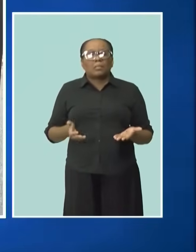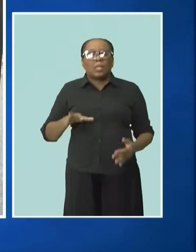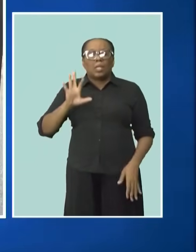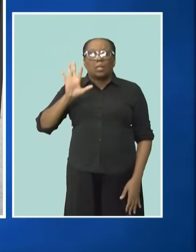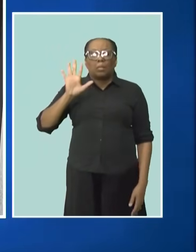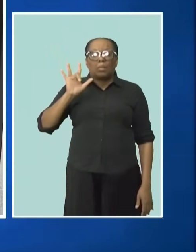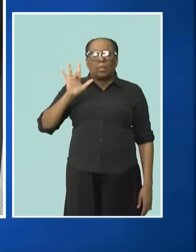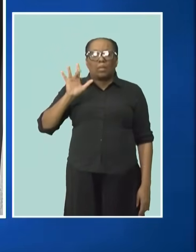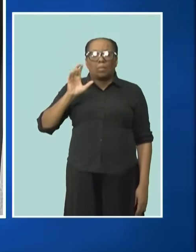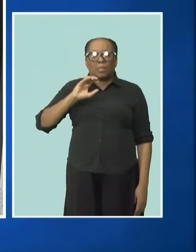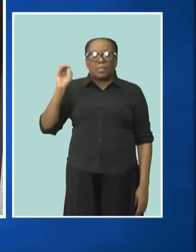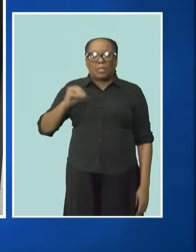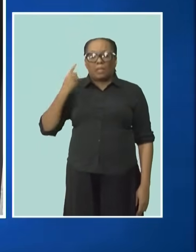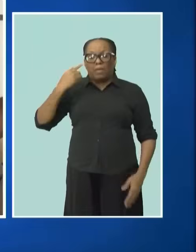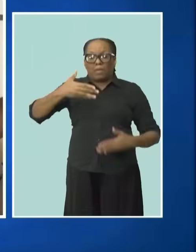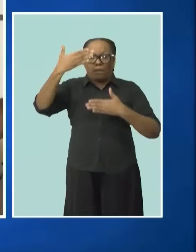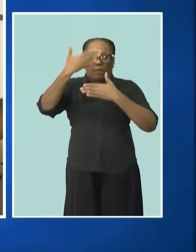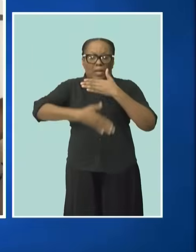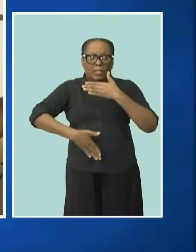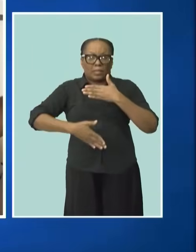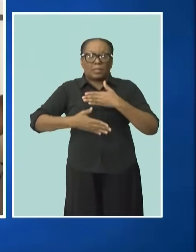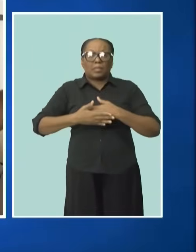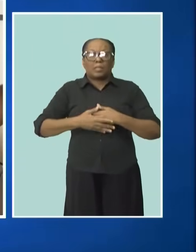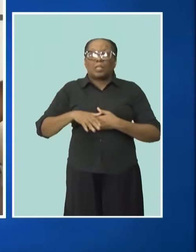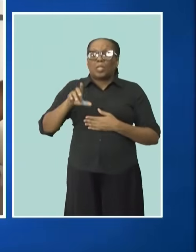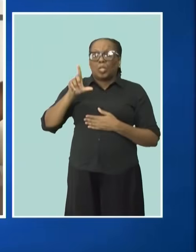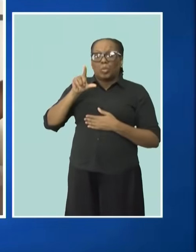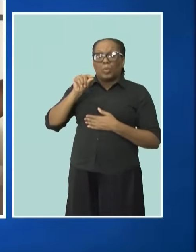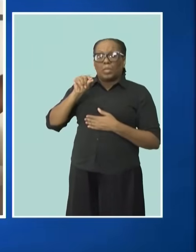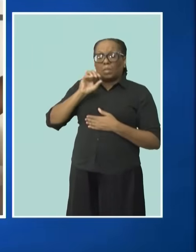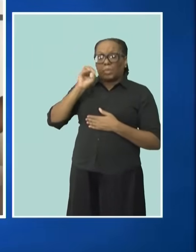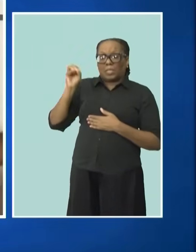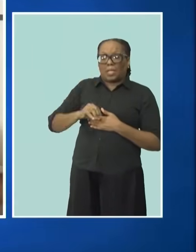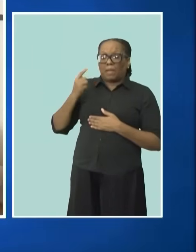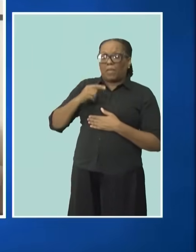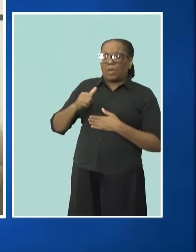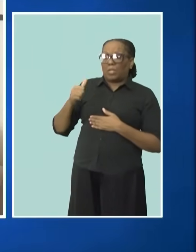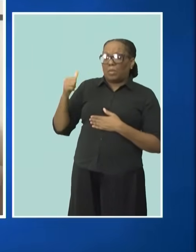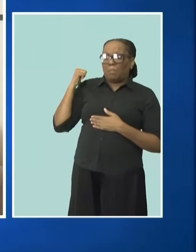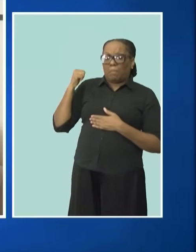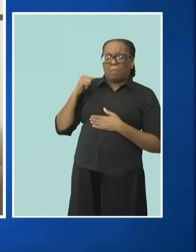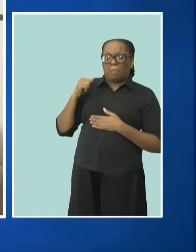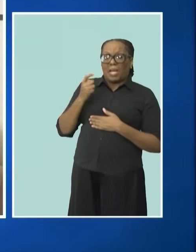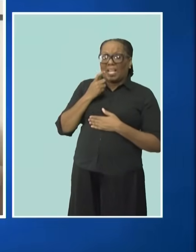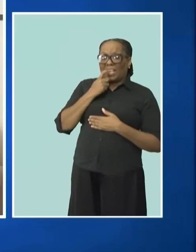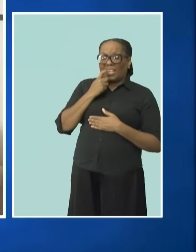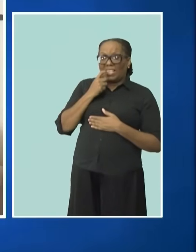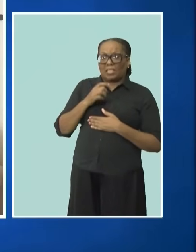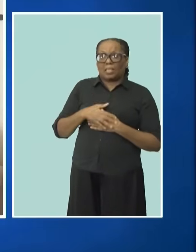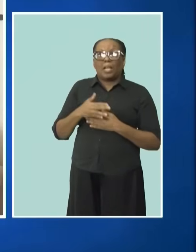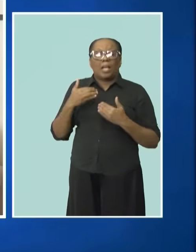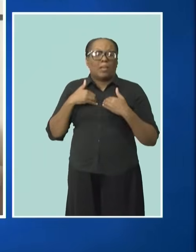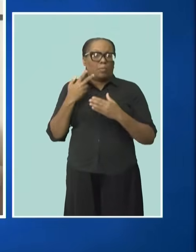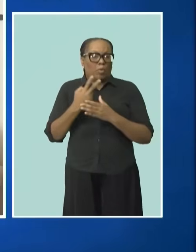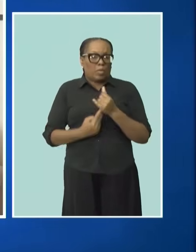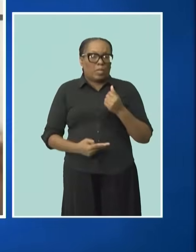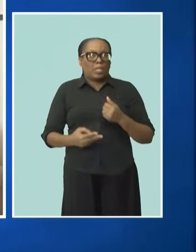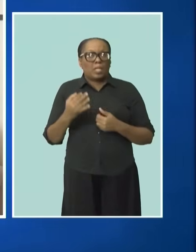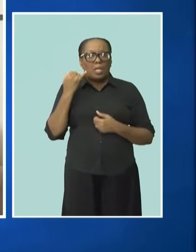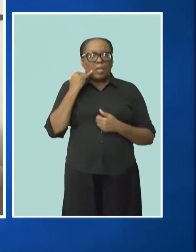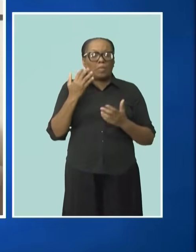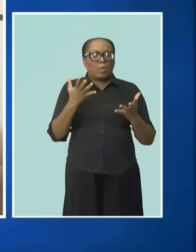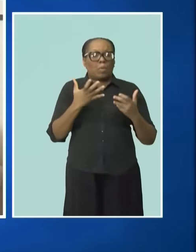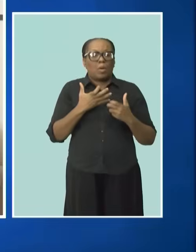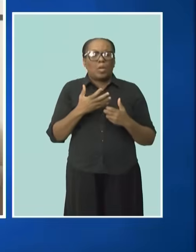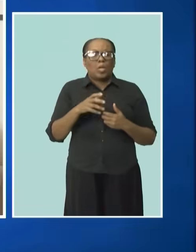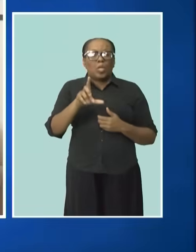25% is for the front glass, 20% is for the back. Right, so I carry both. So that if they want 20 right